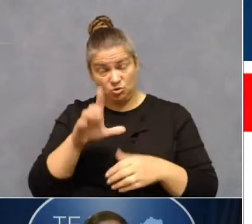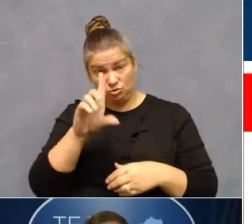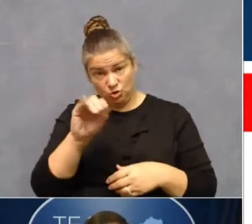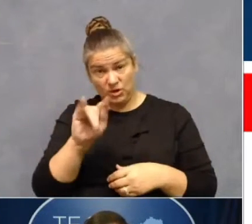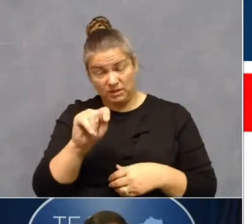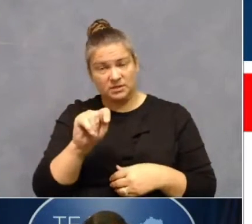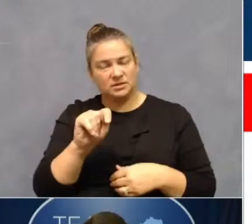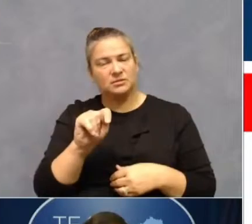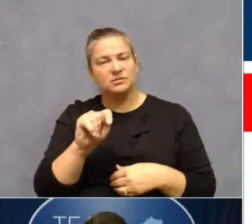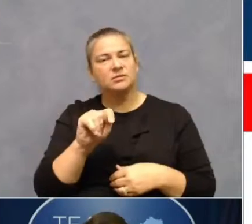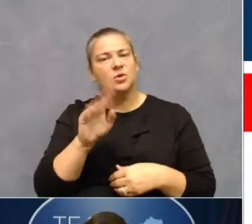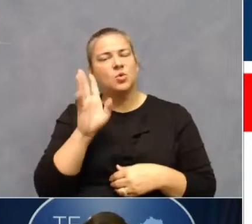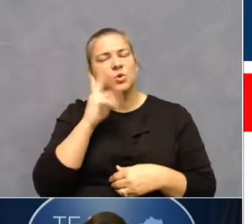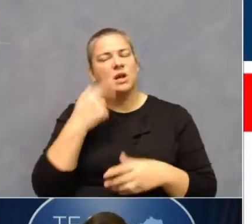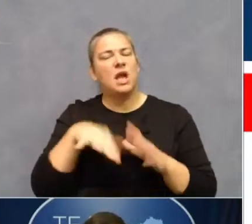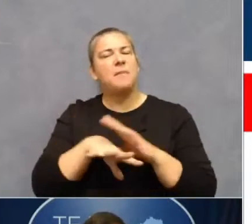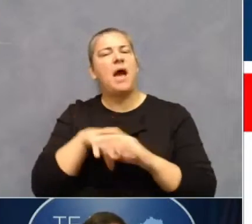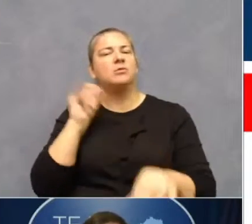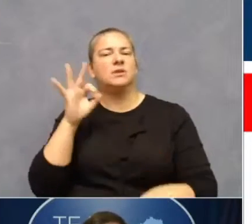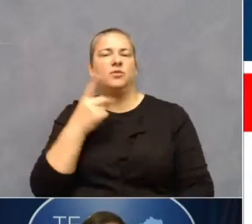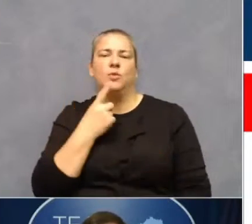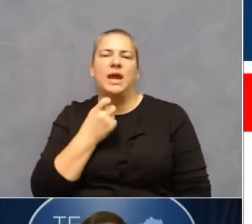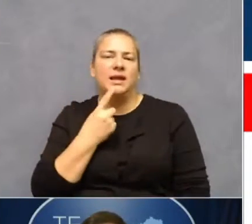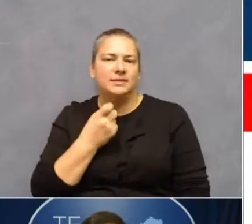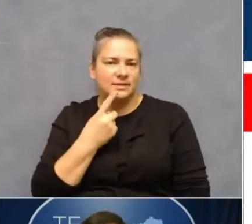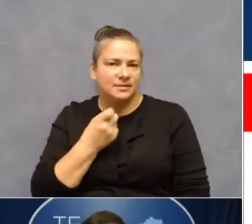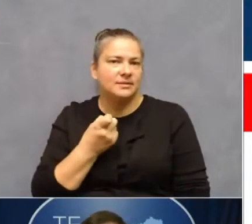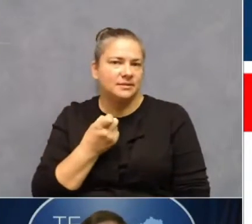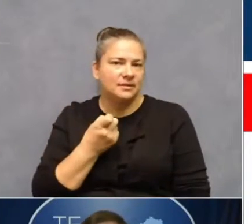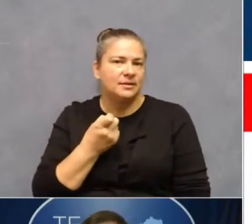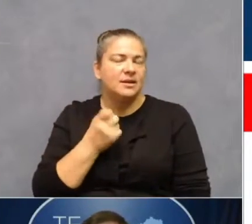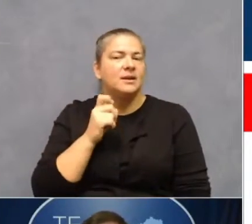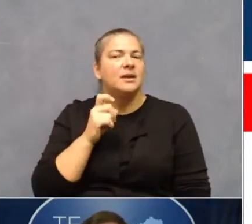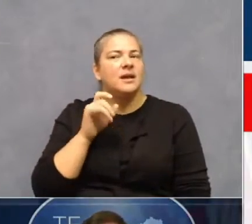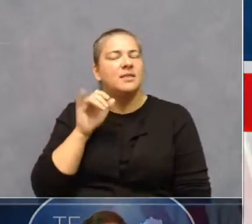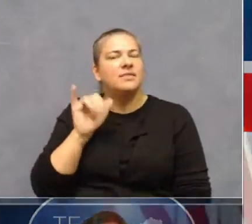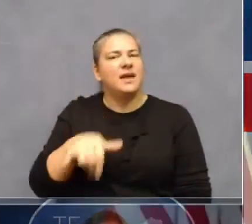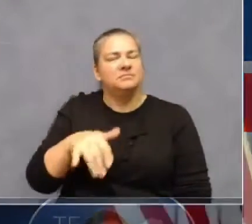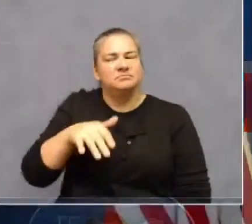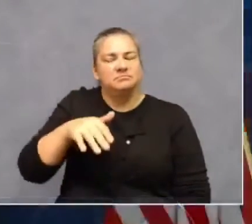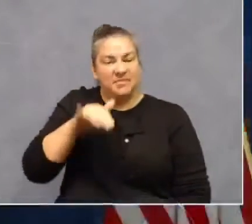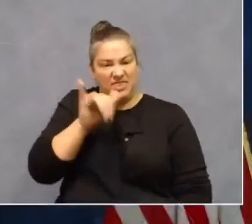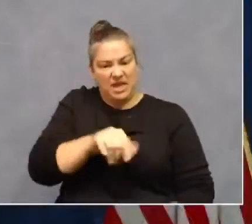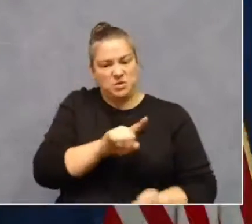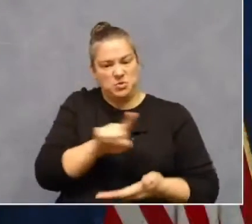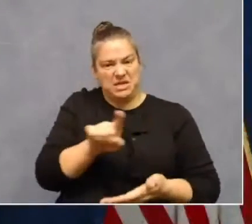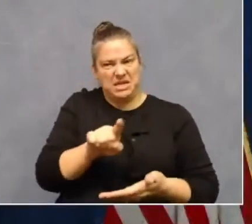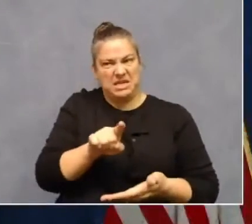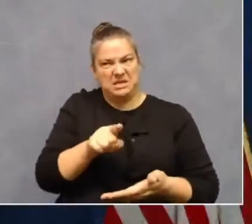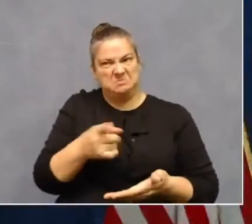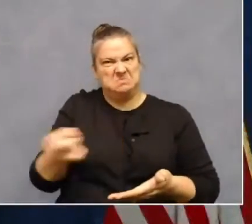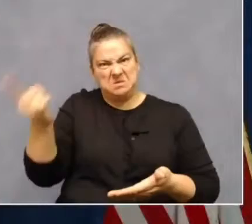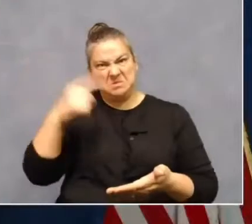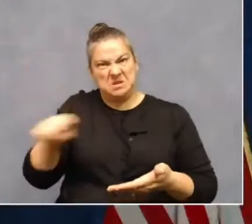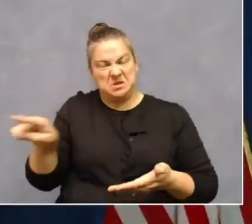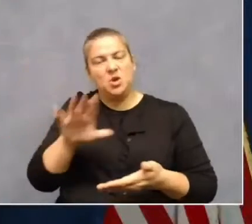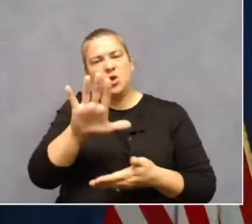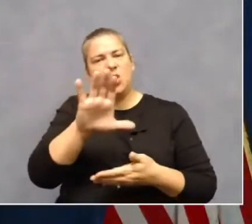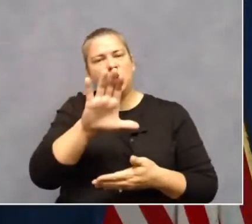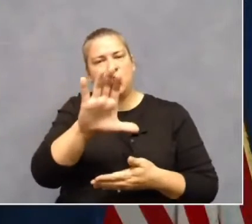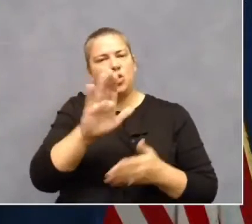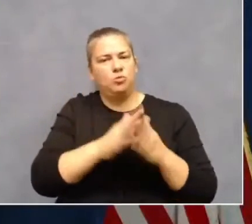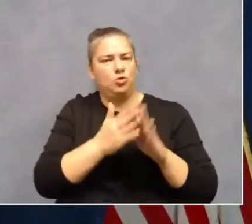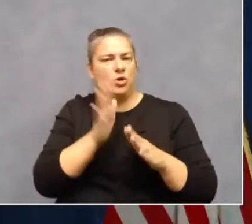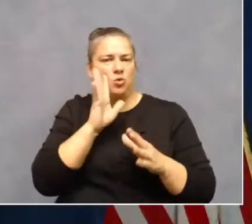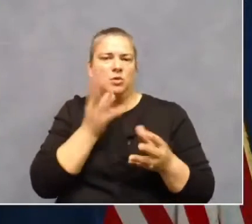come out of the red in that week or at most in the next one, and that your community will be safer. But the